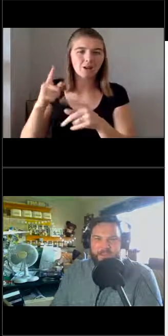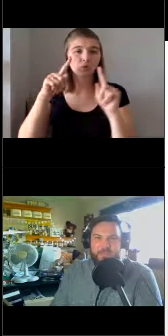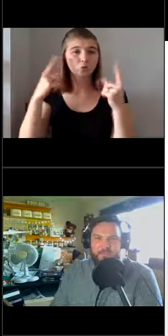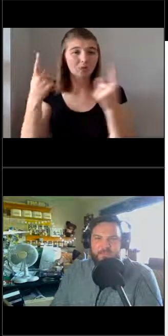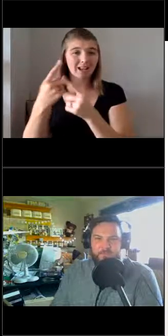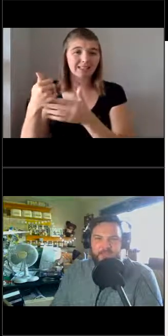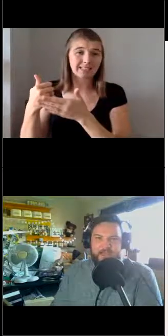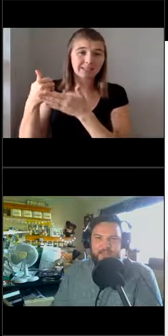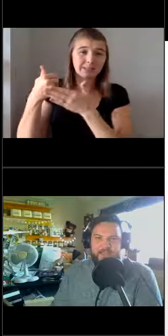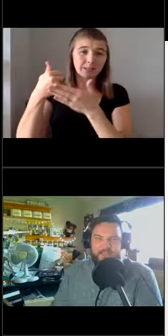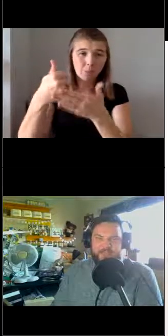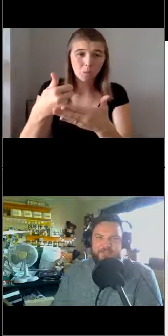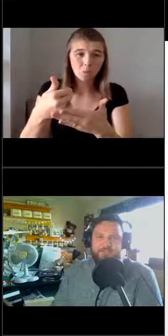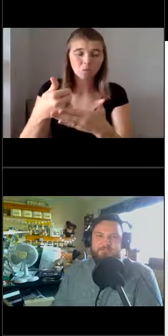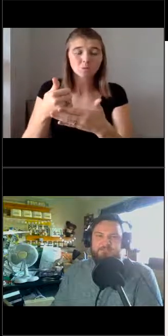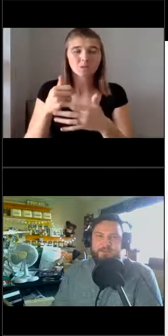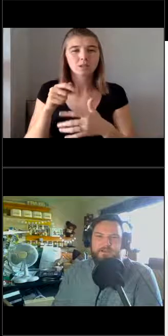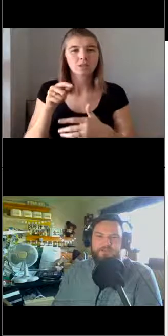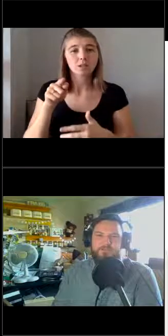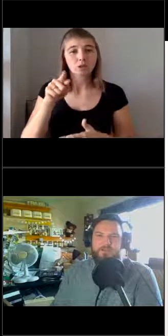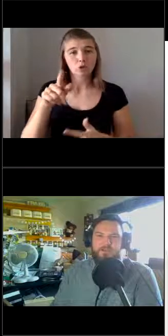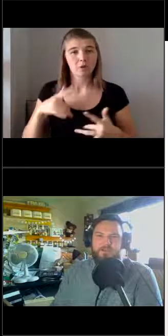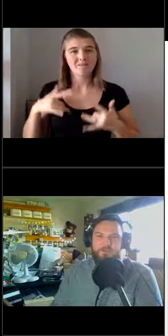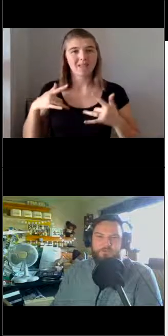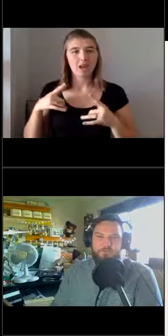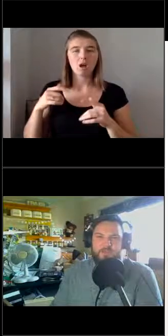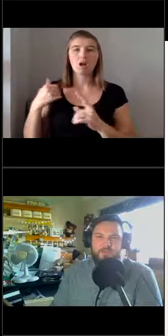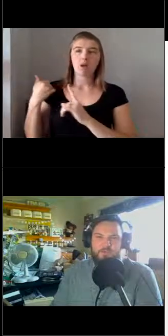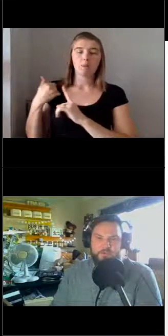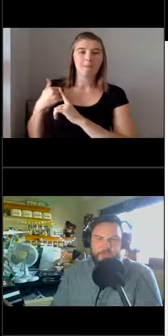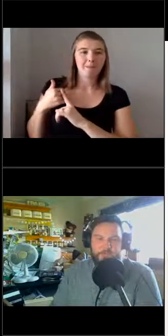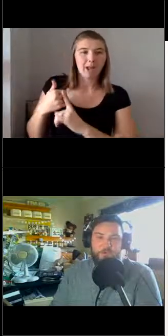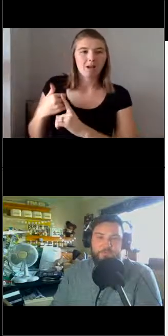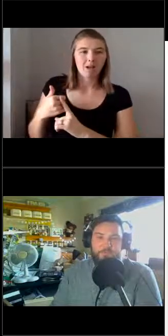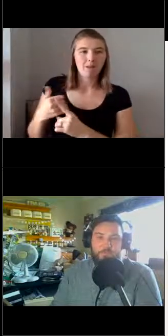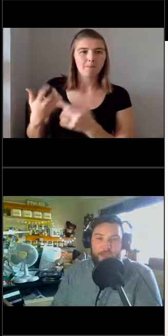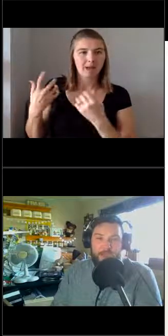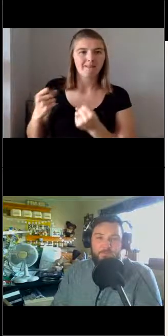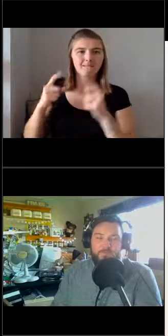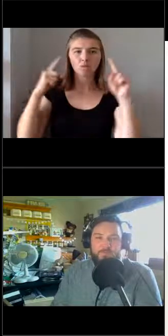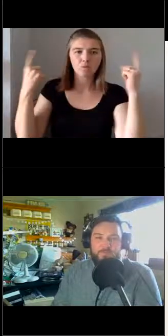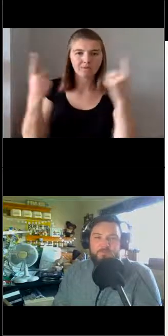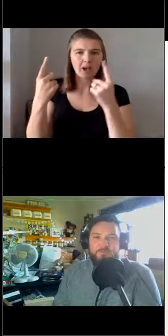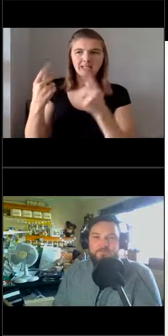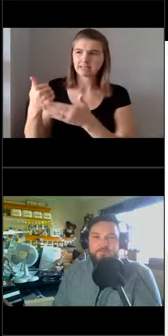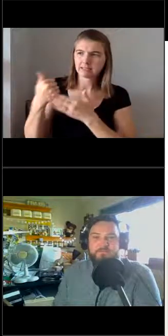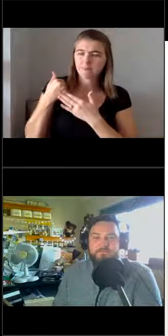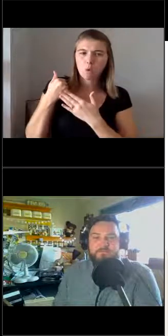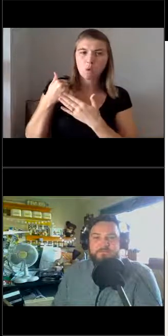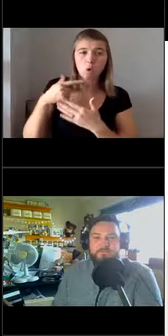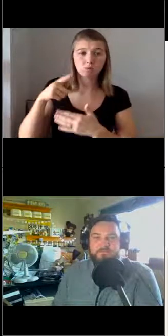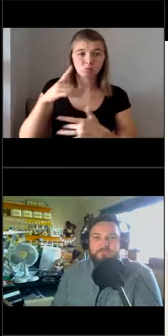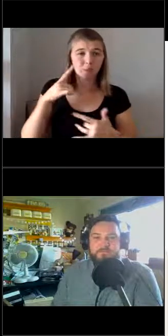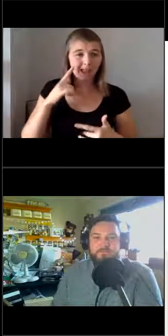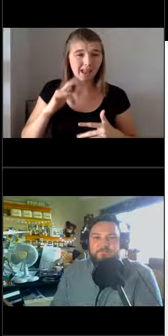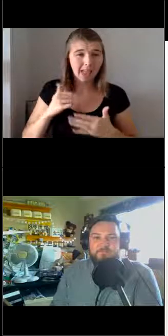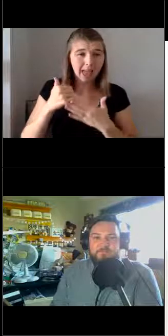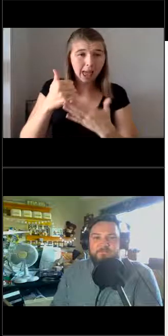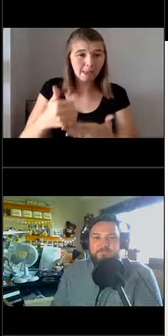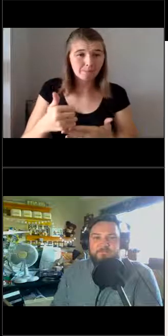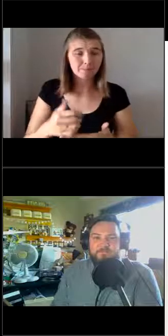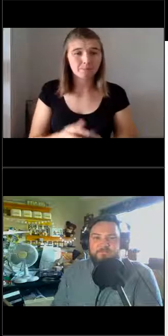make knowing that you had an institution behind you who were supportive and were helping you with this?